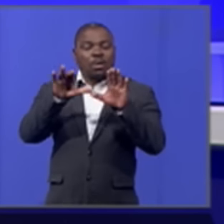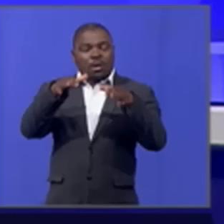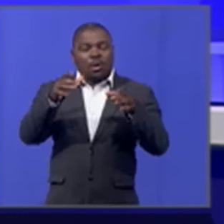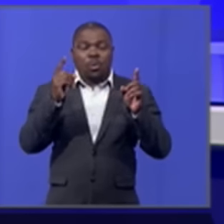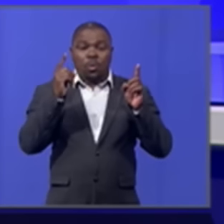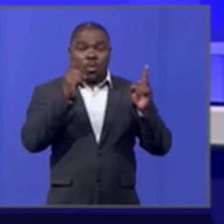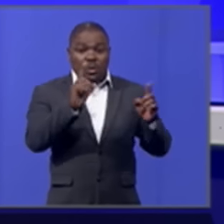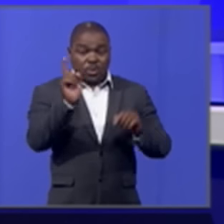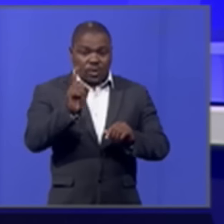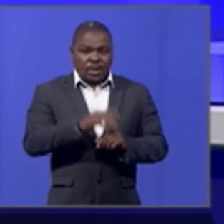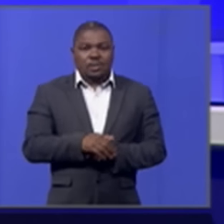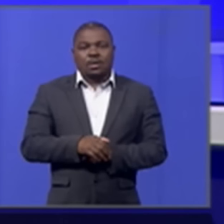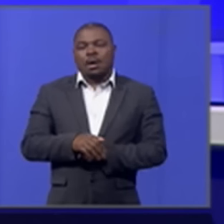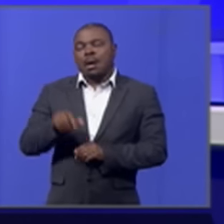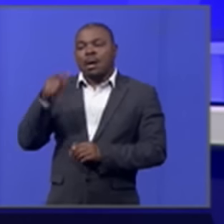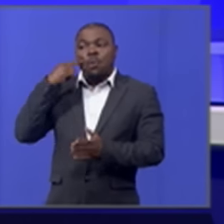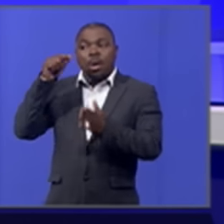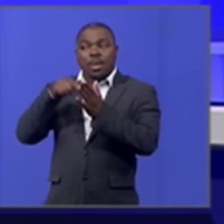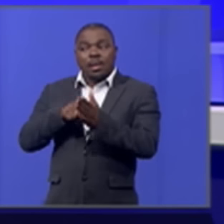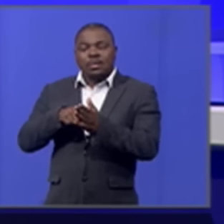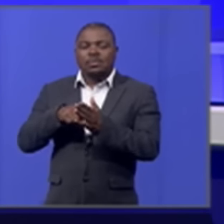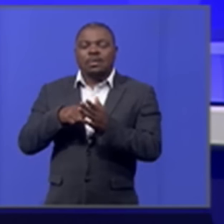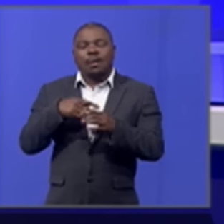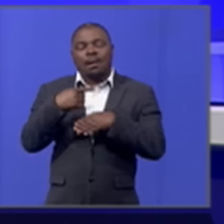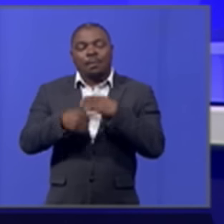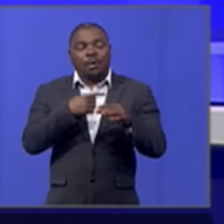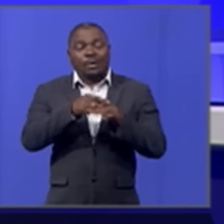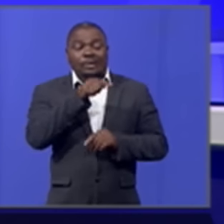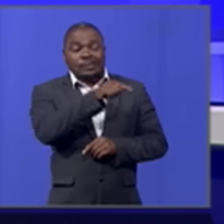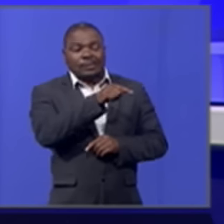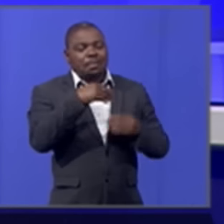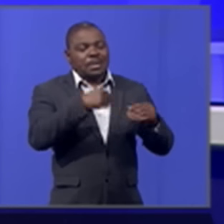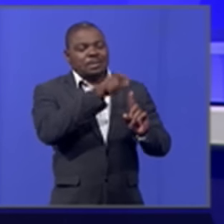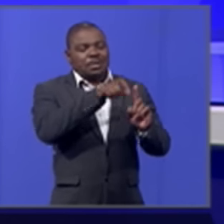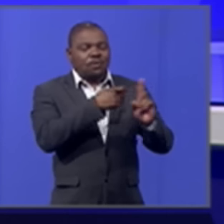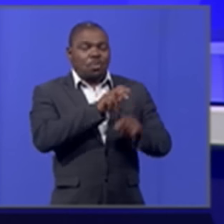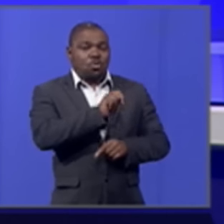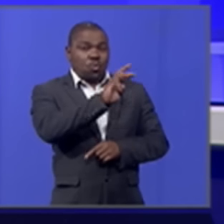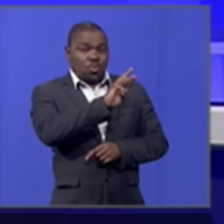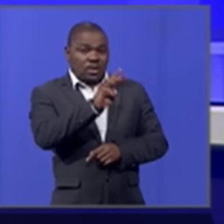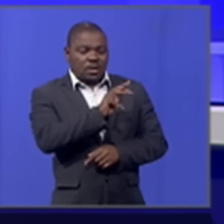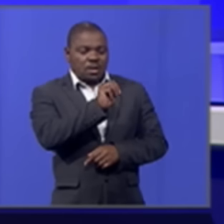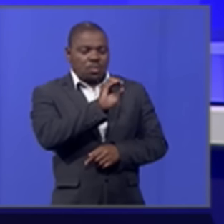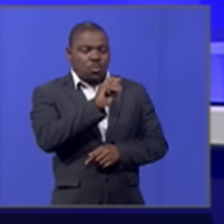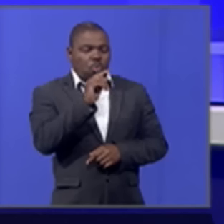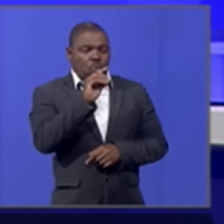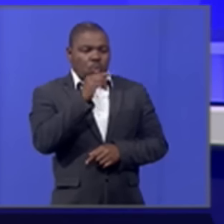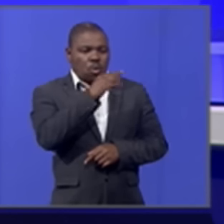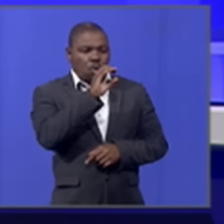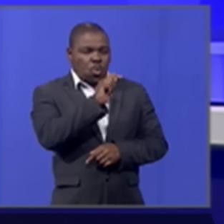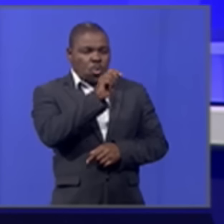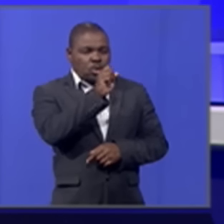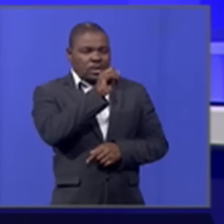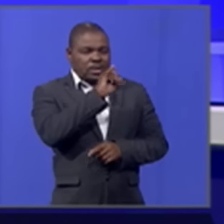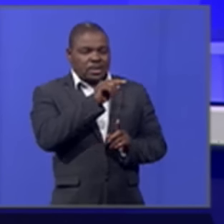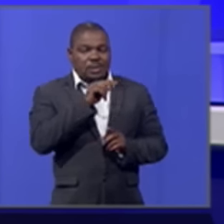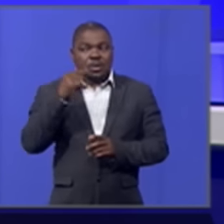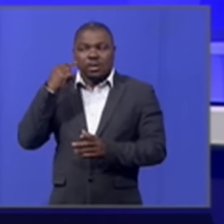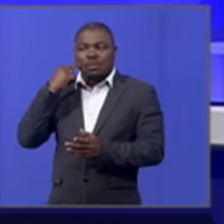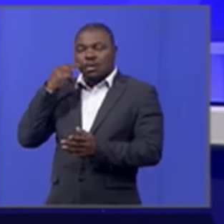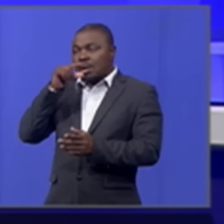laetse gore maina le diaterese tsa dipaki bo kgetseng kgatlhanong le rakgwebo wa kwa Northwest Brown Mogosi di seke di a senola ka ntlha